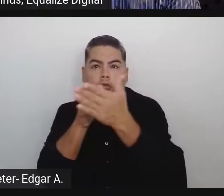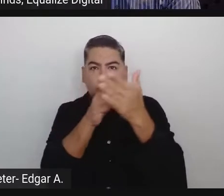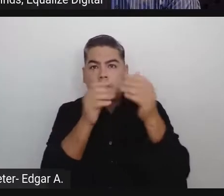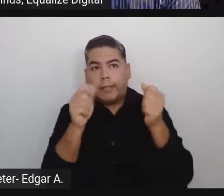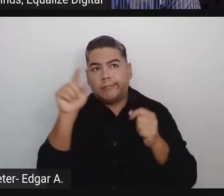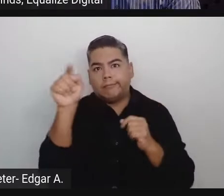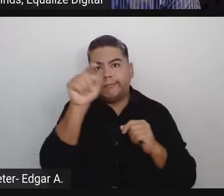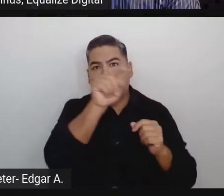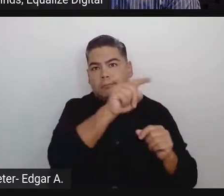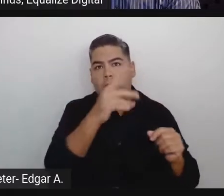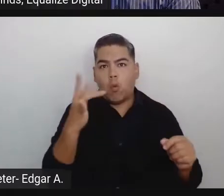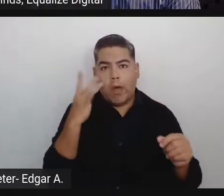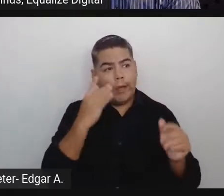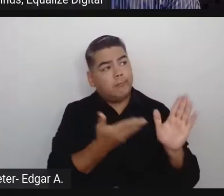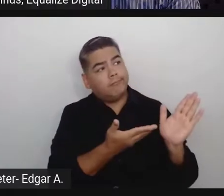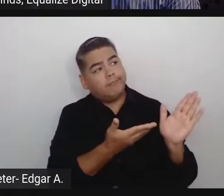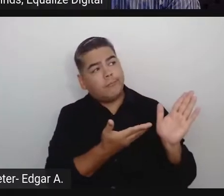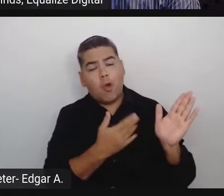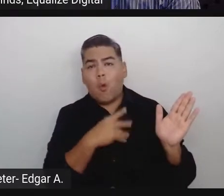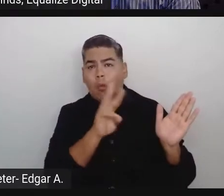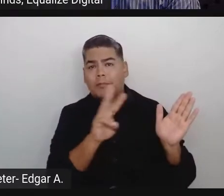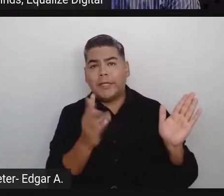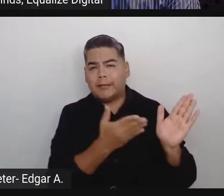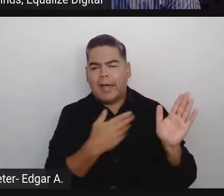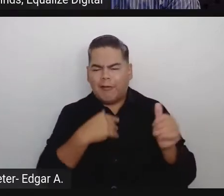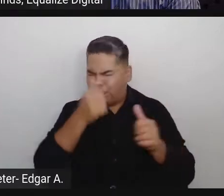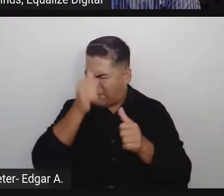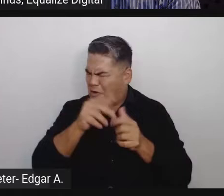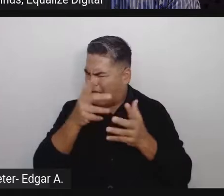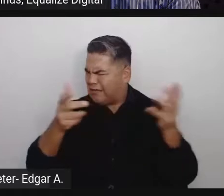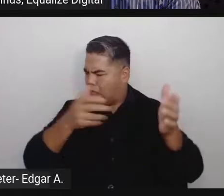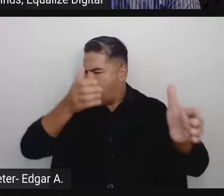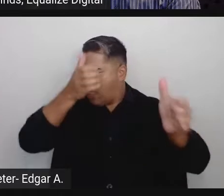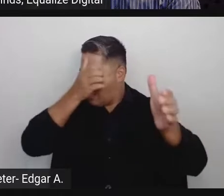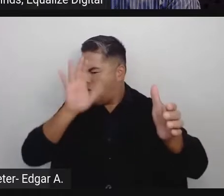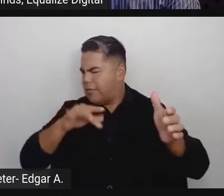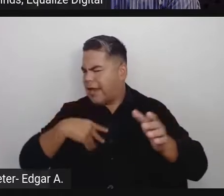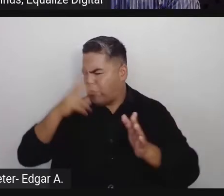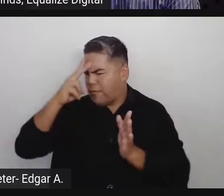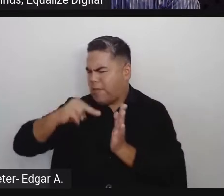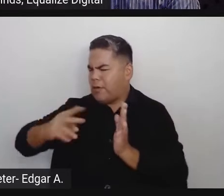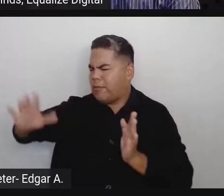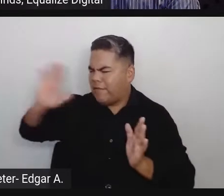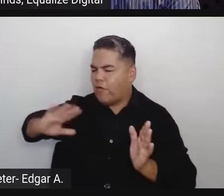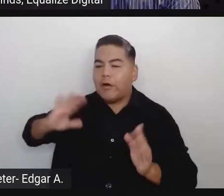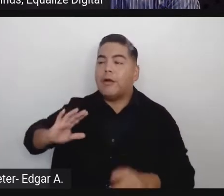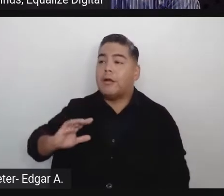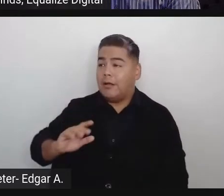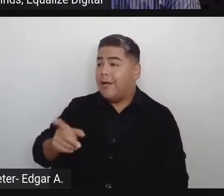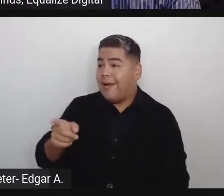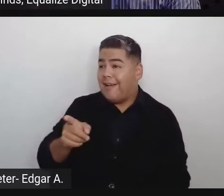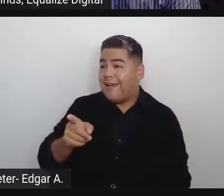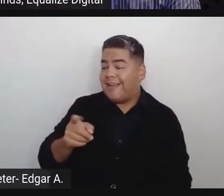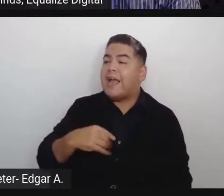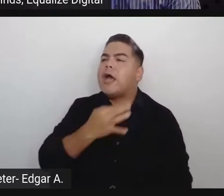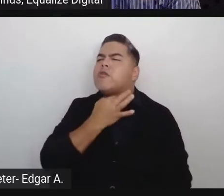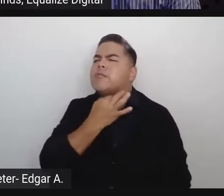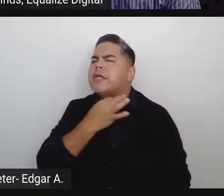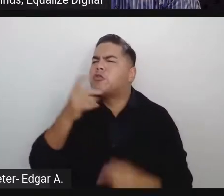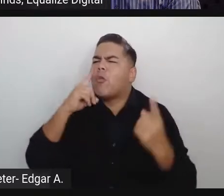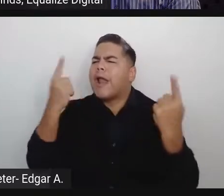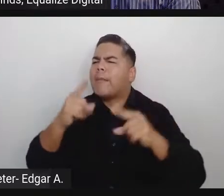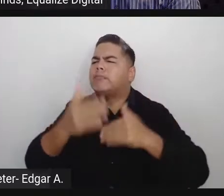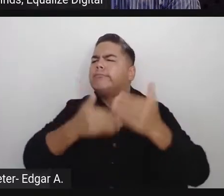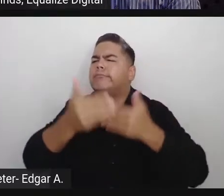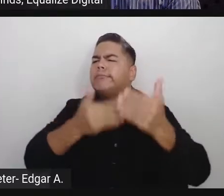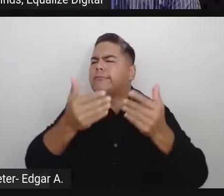Yeah. Yeah. I don't remember that much about it, but I read about it a long time ago. But yeah. And I'd be curious like what the outcome of that would be. Like, I think a good lawyer